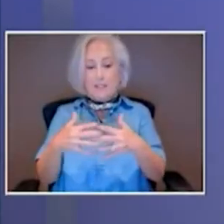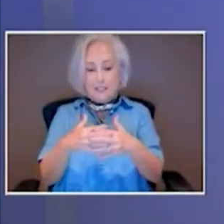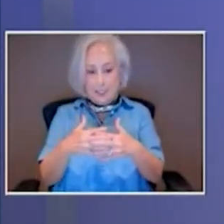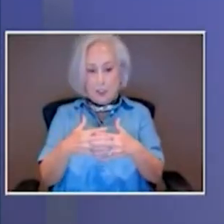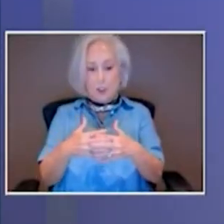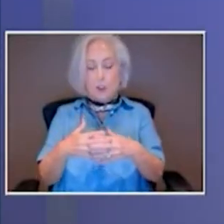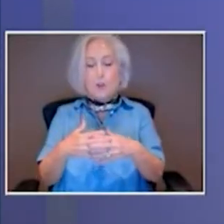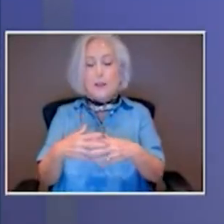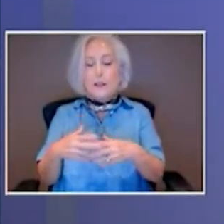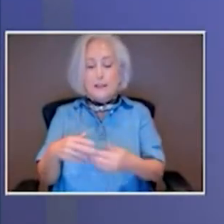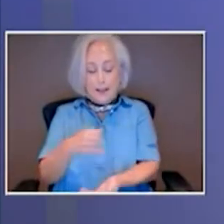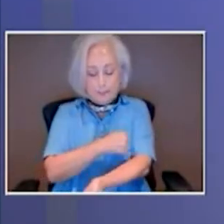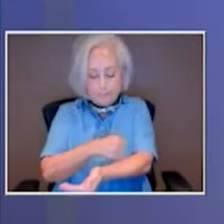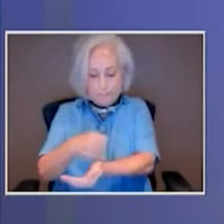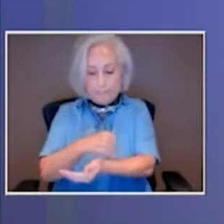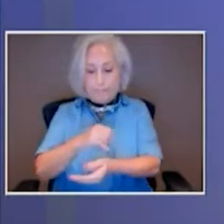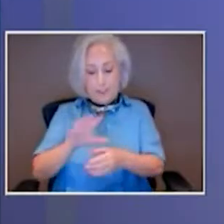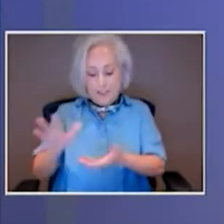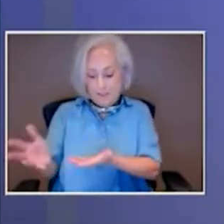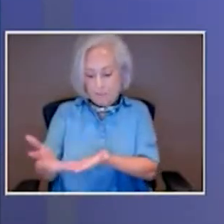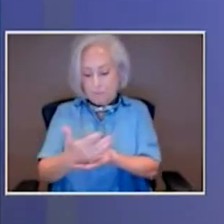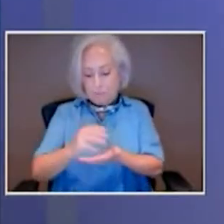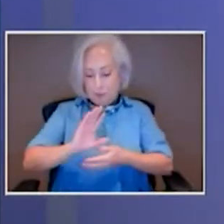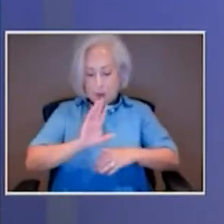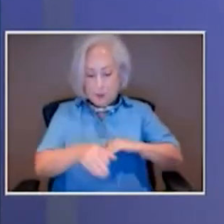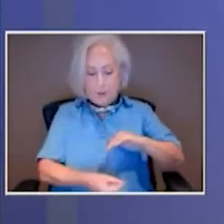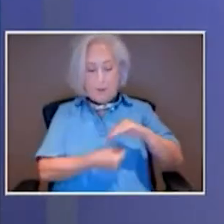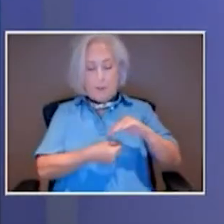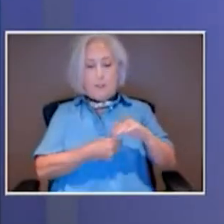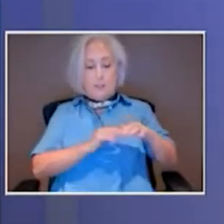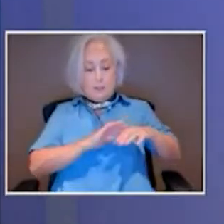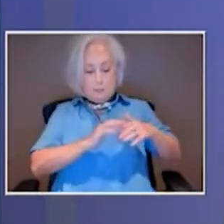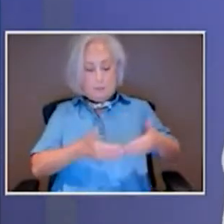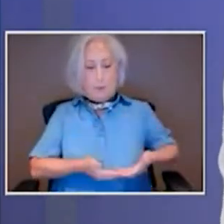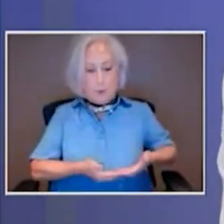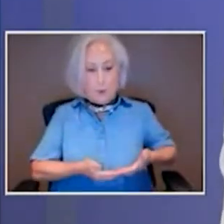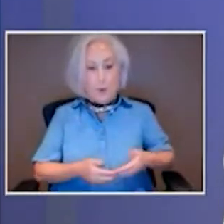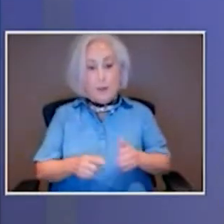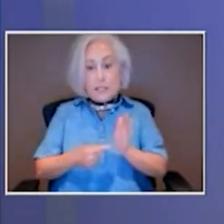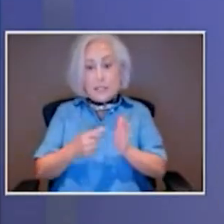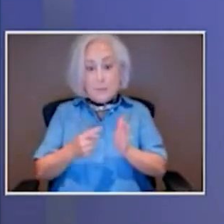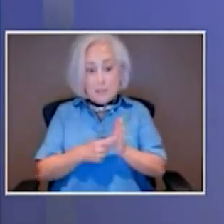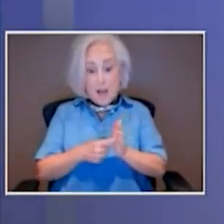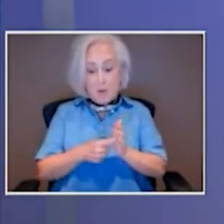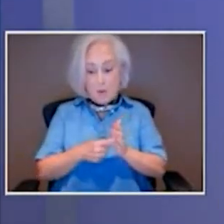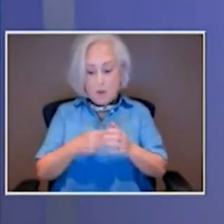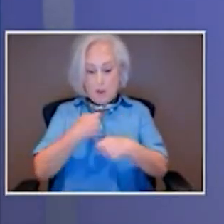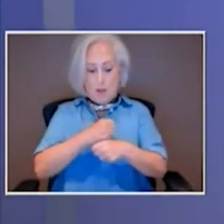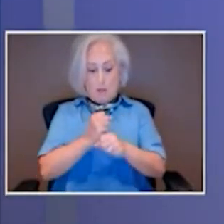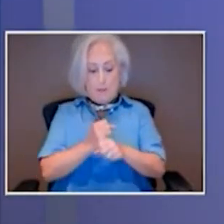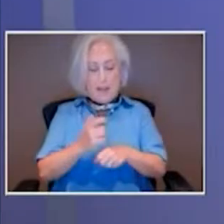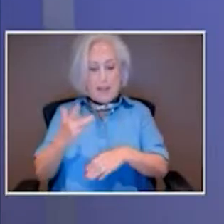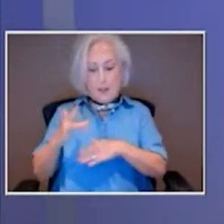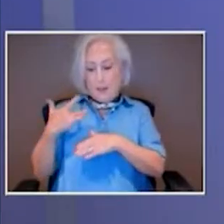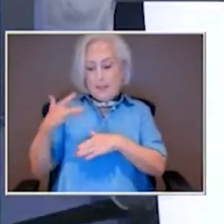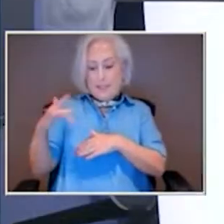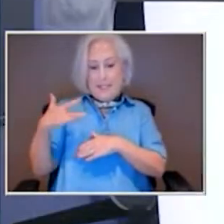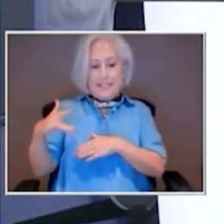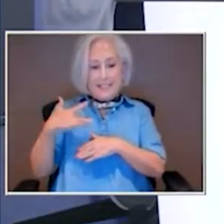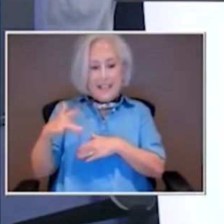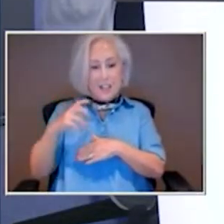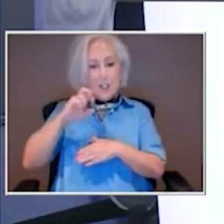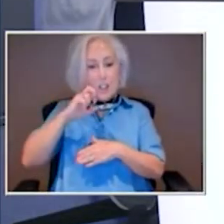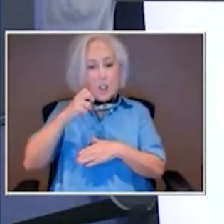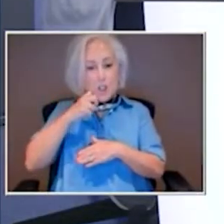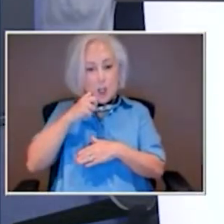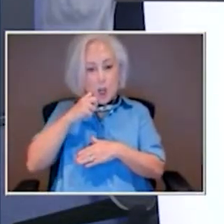least attempt to reconstruct even some of their sensation as well by doing nerve grafting. Dr.